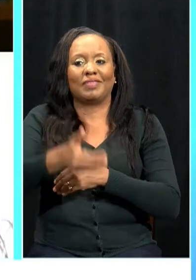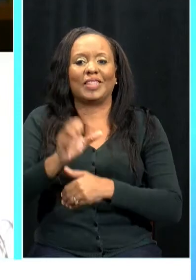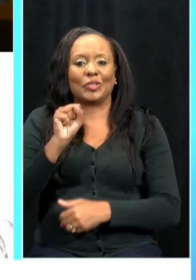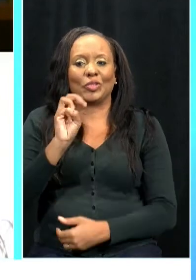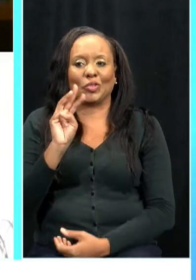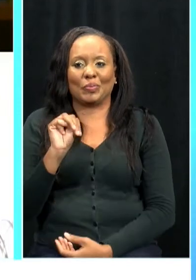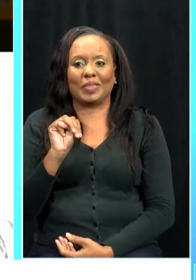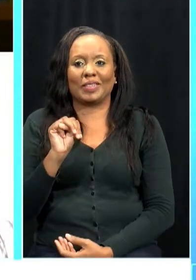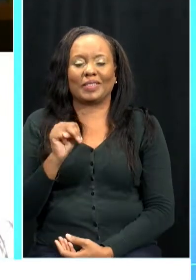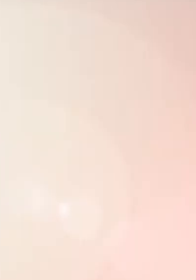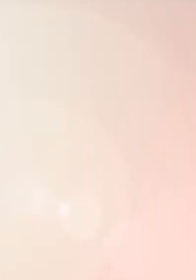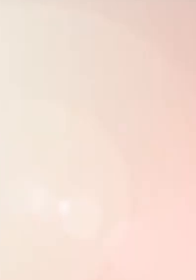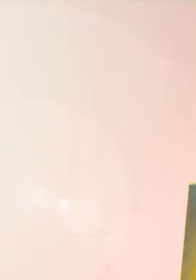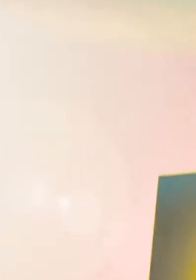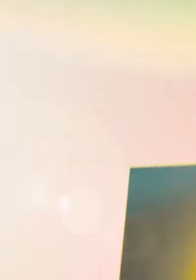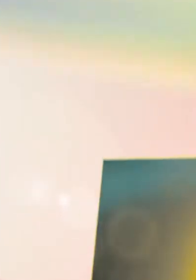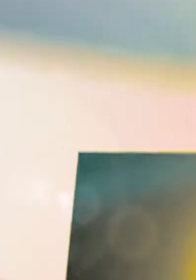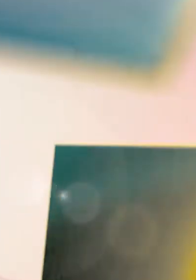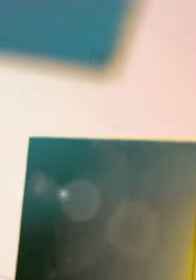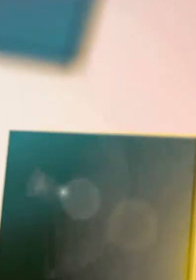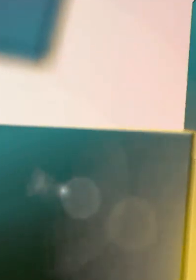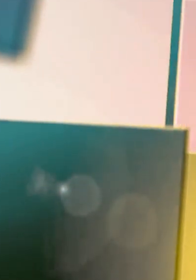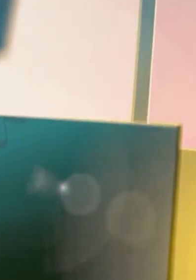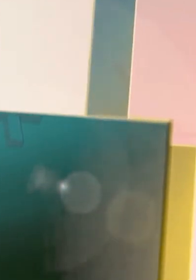media. Stay with us.